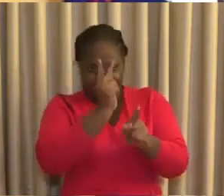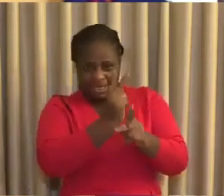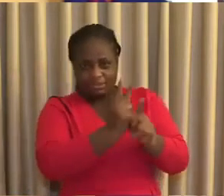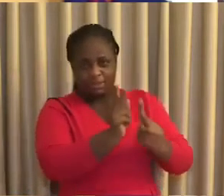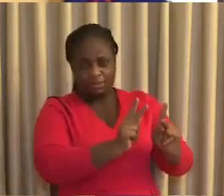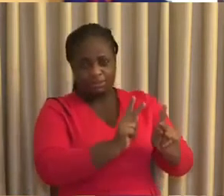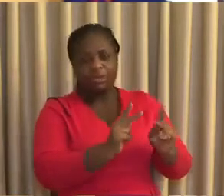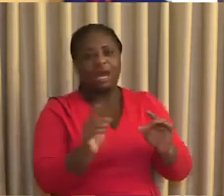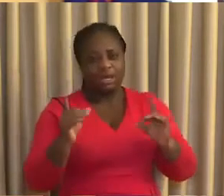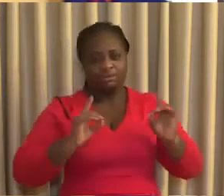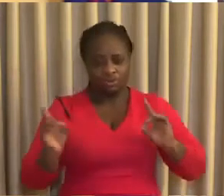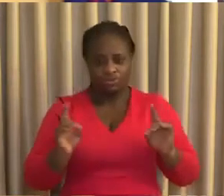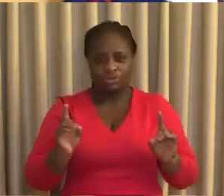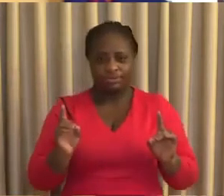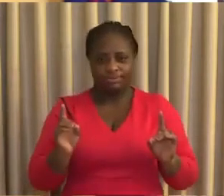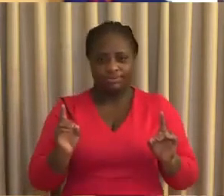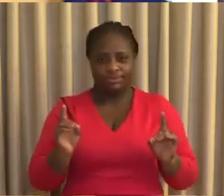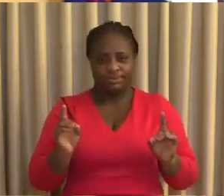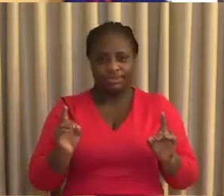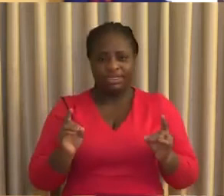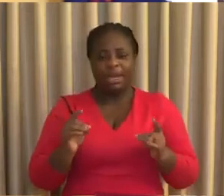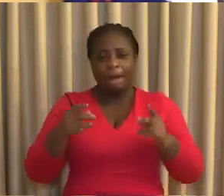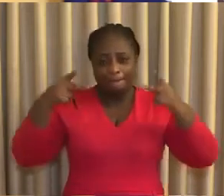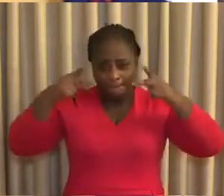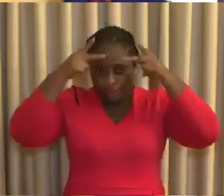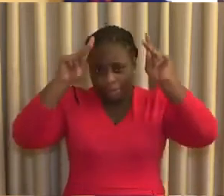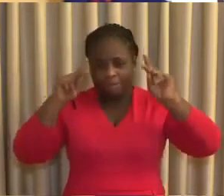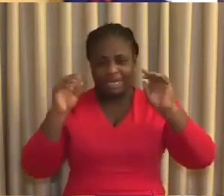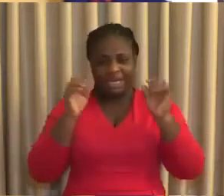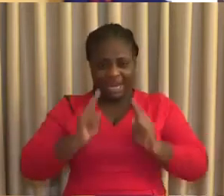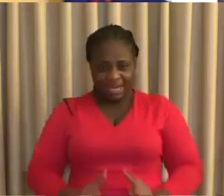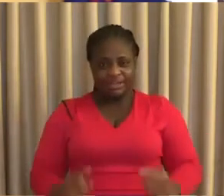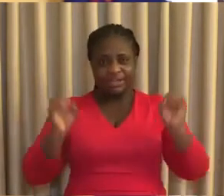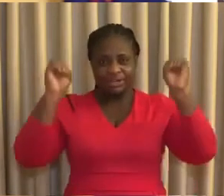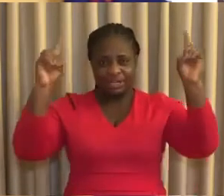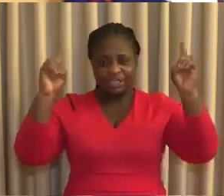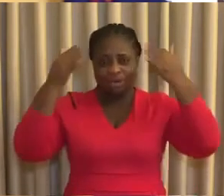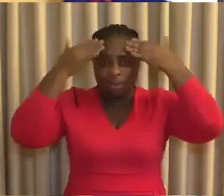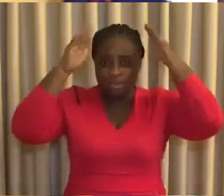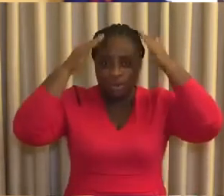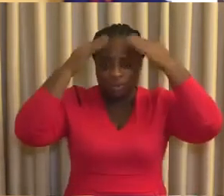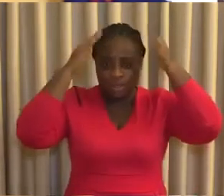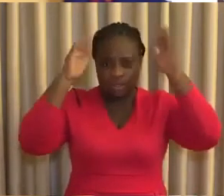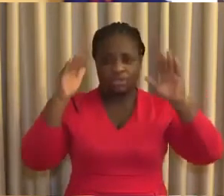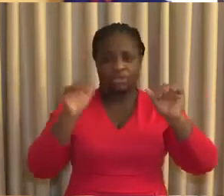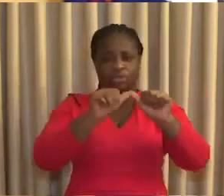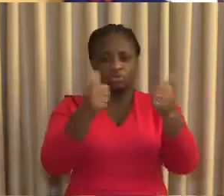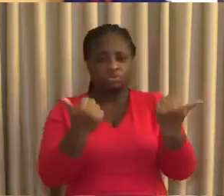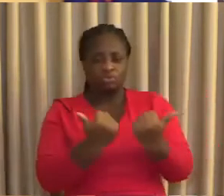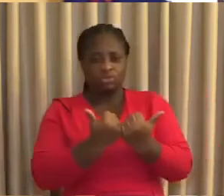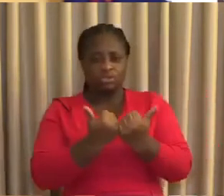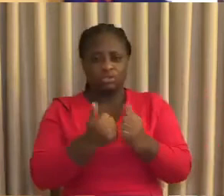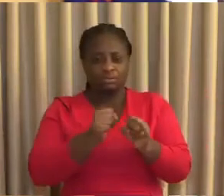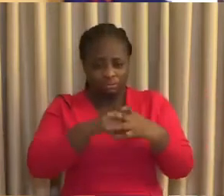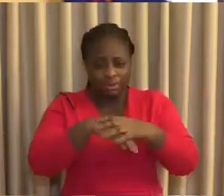An intensive public health education and community awareness on social distancing and hand washing will be carried